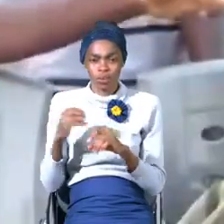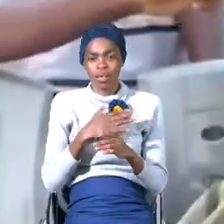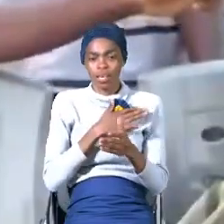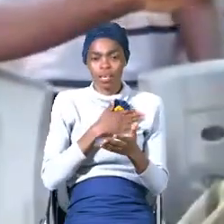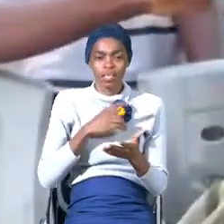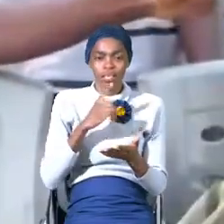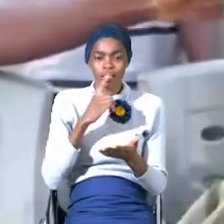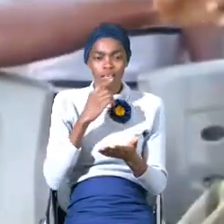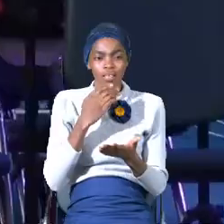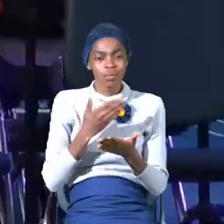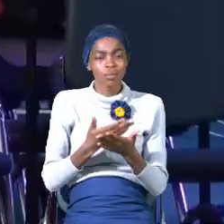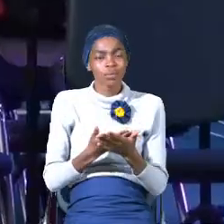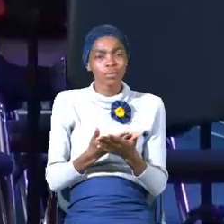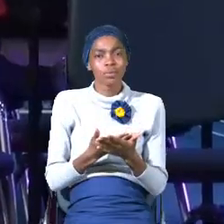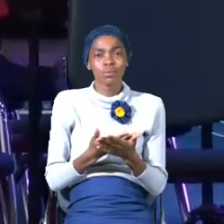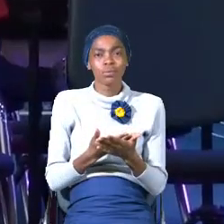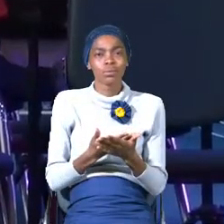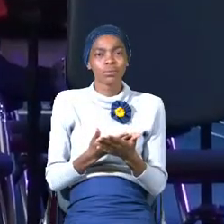tried and